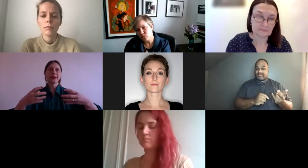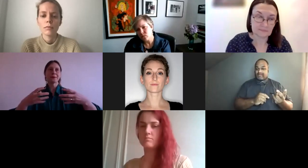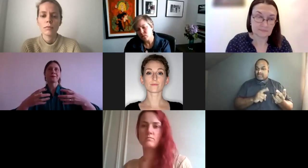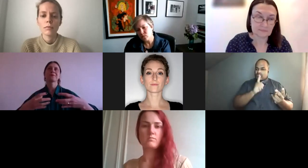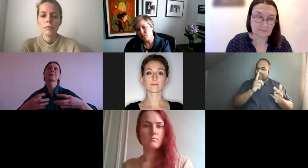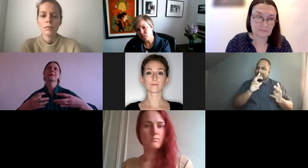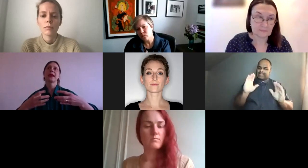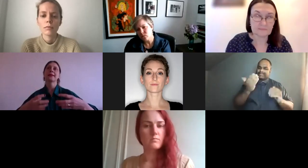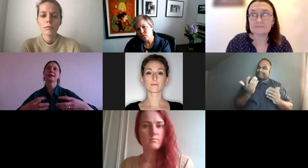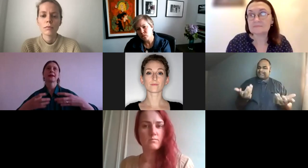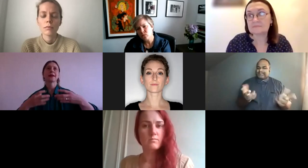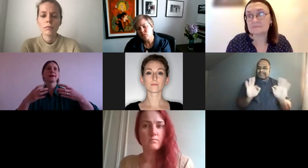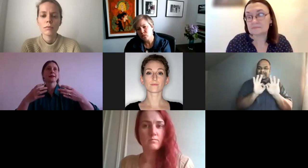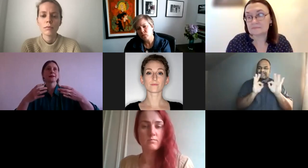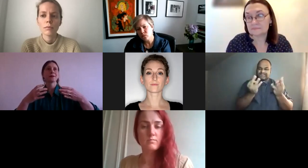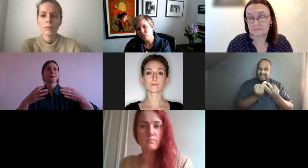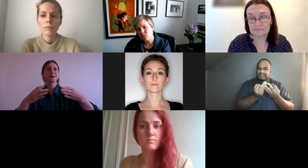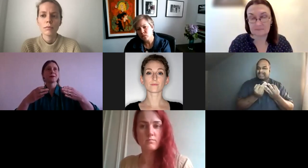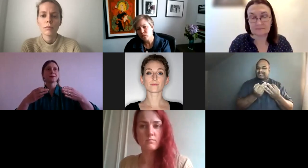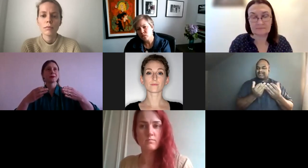family ethical and